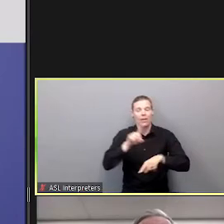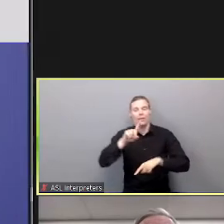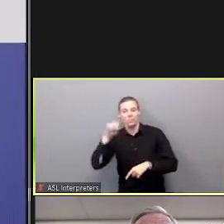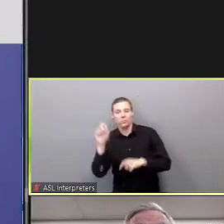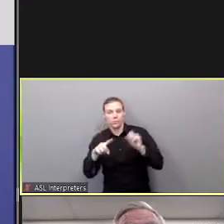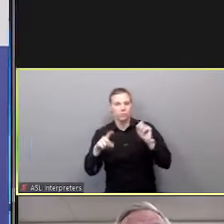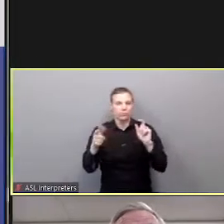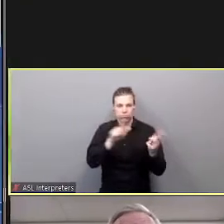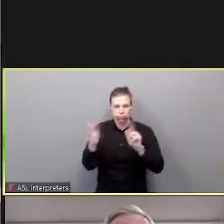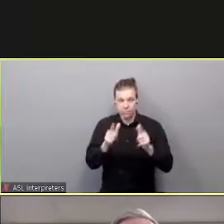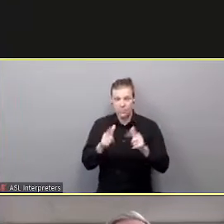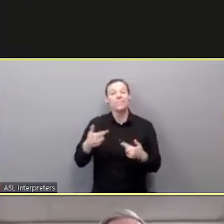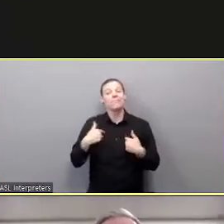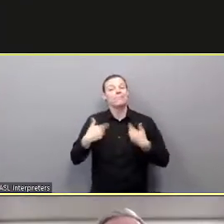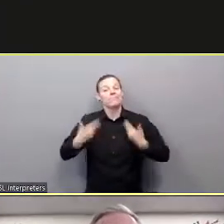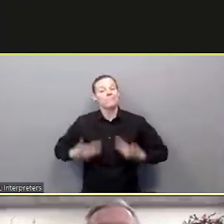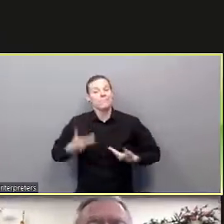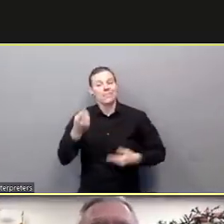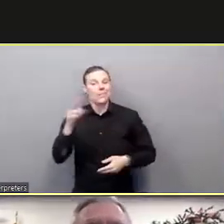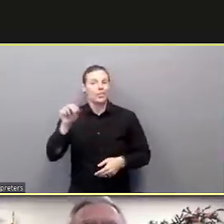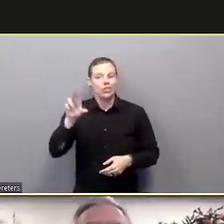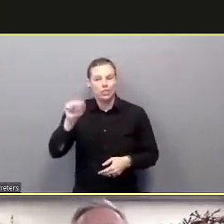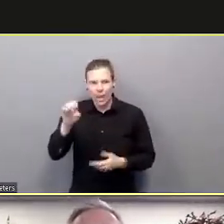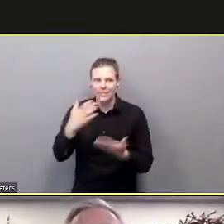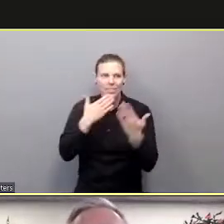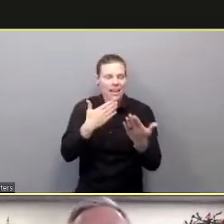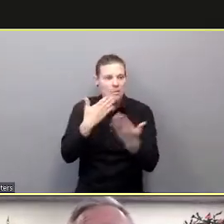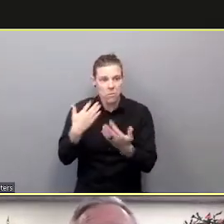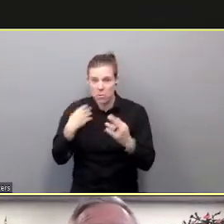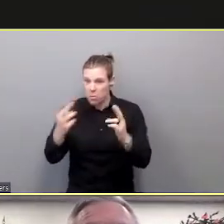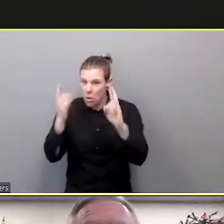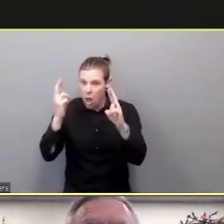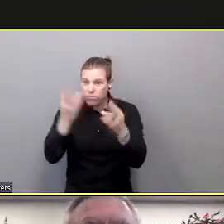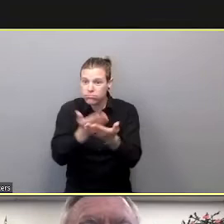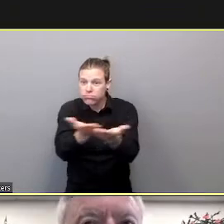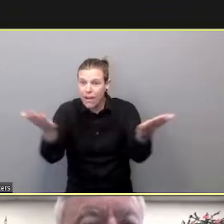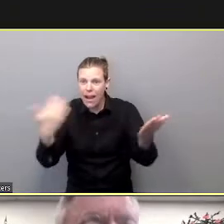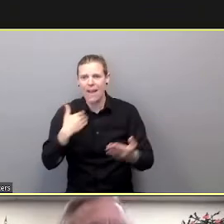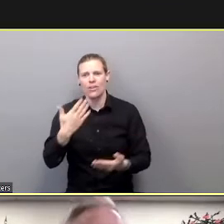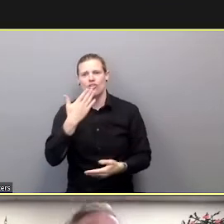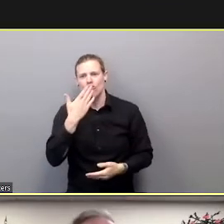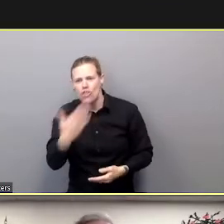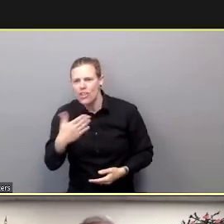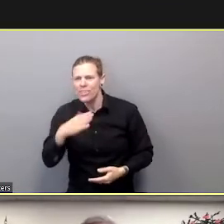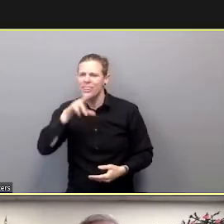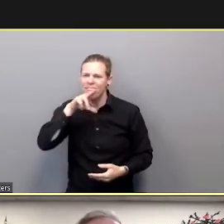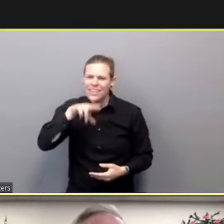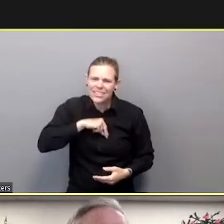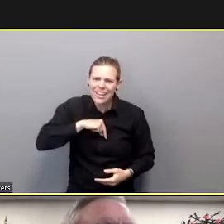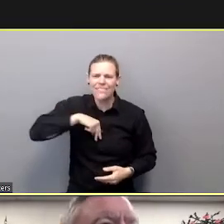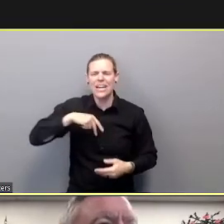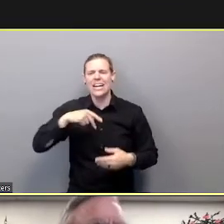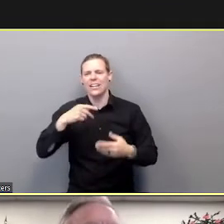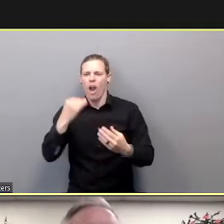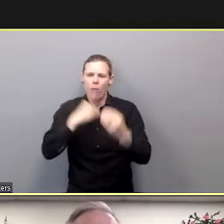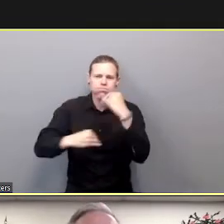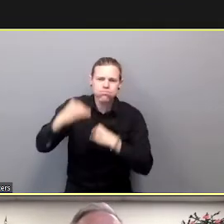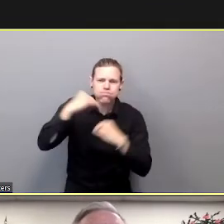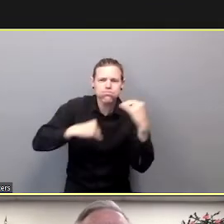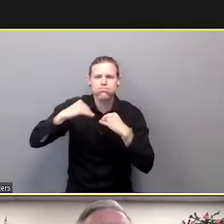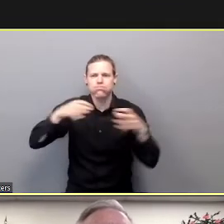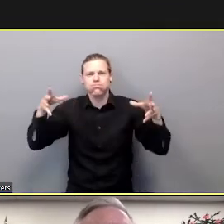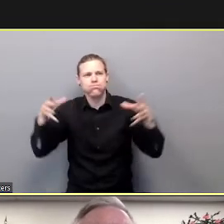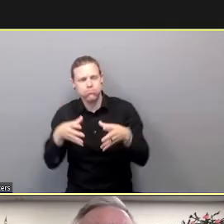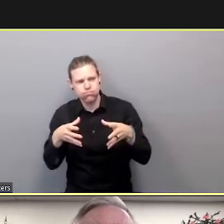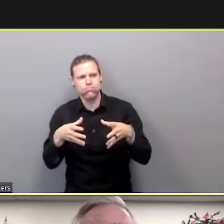I hope you all enjoyed your Thanksgiving weekend. And if you had a chance to have a weekend, pandemics make holiday